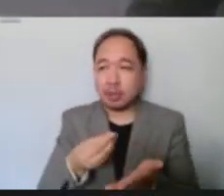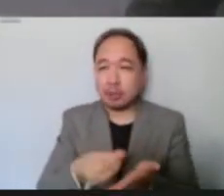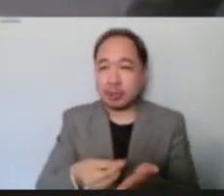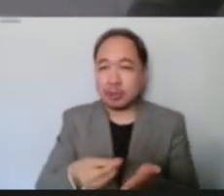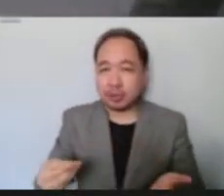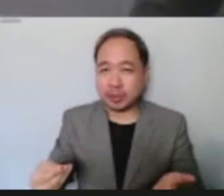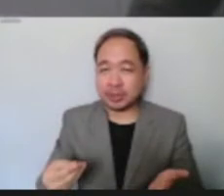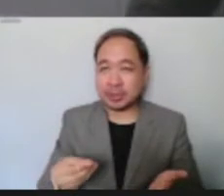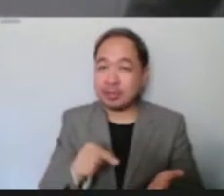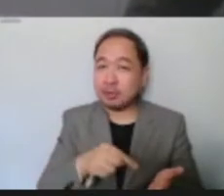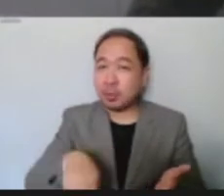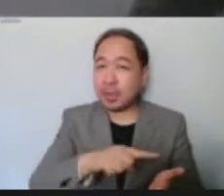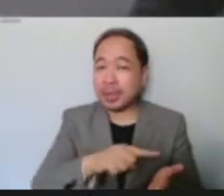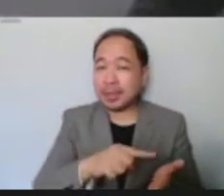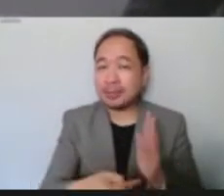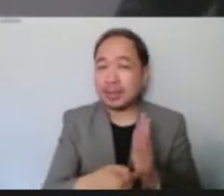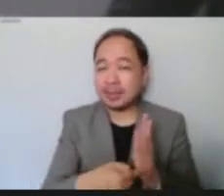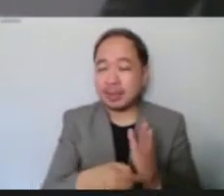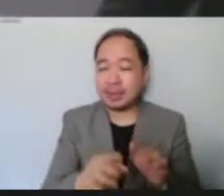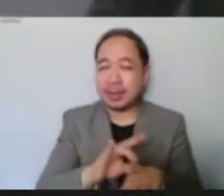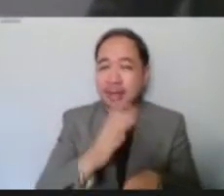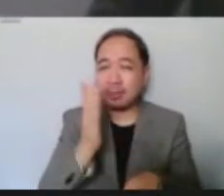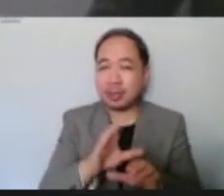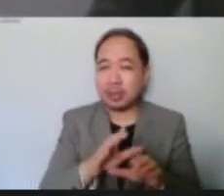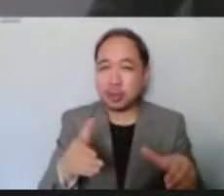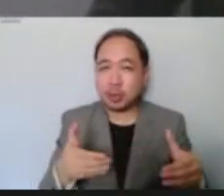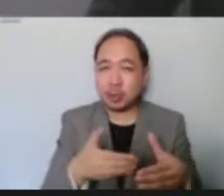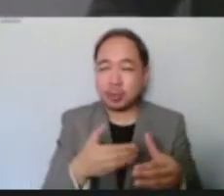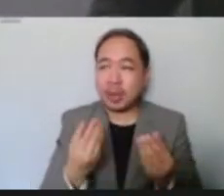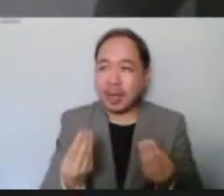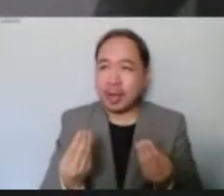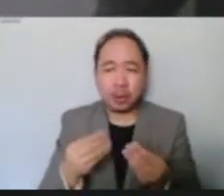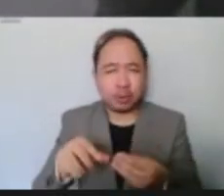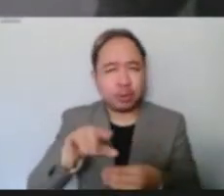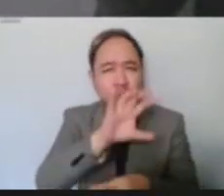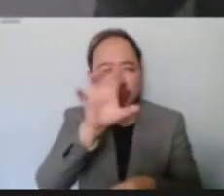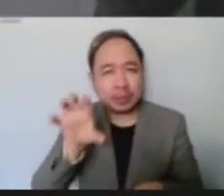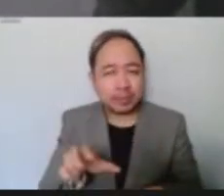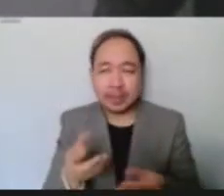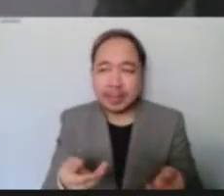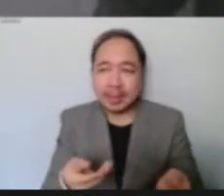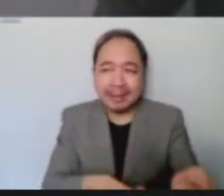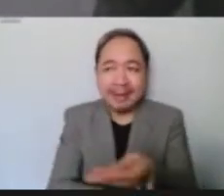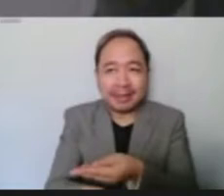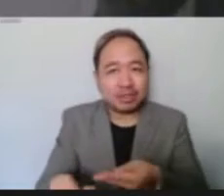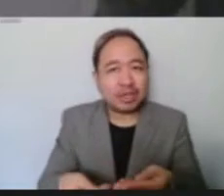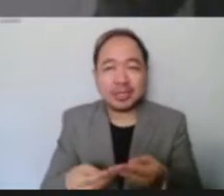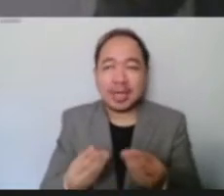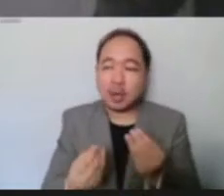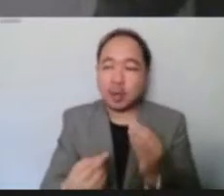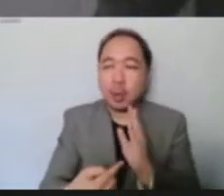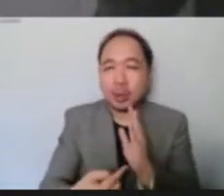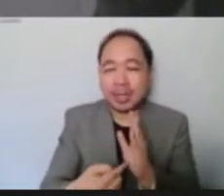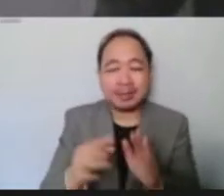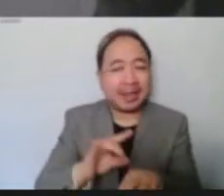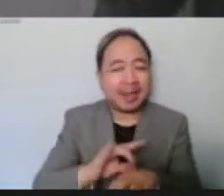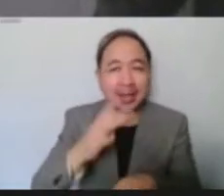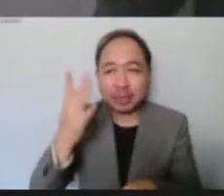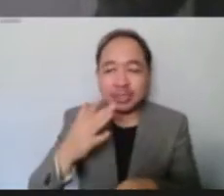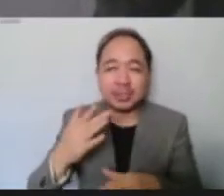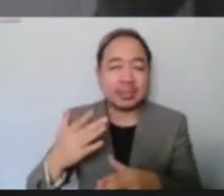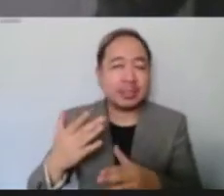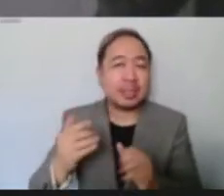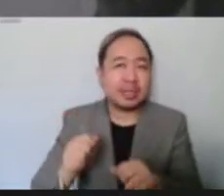group on environment and development to enhance Regional exchange and to mobilize technical expertise in support of the